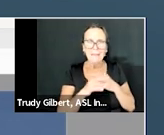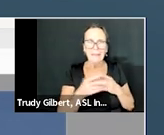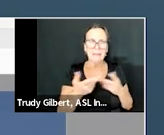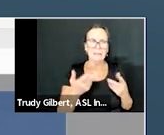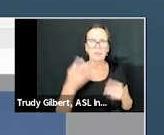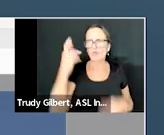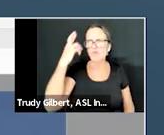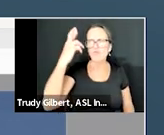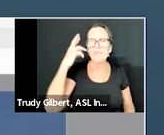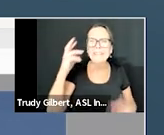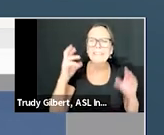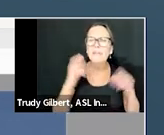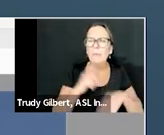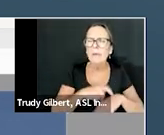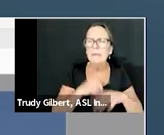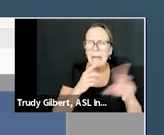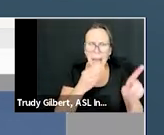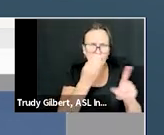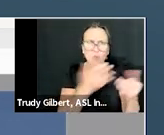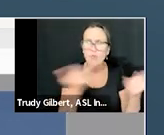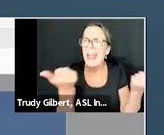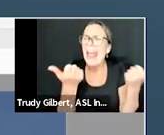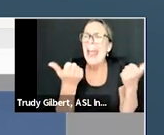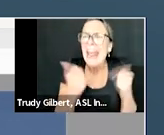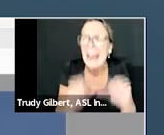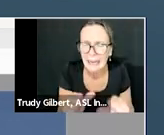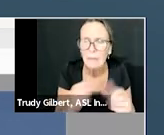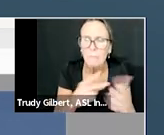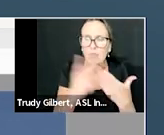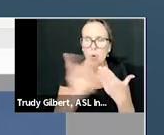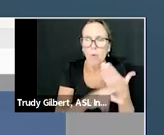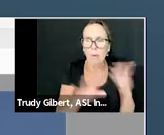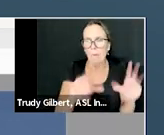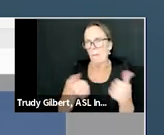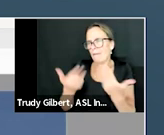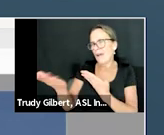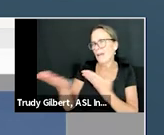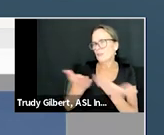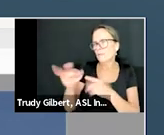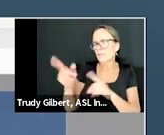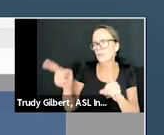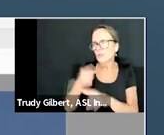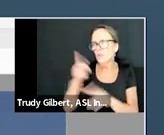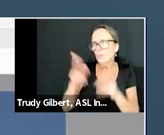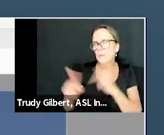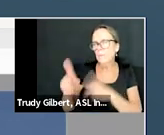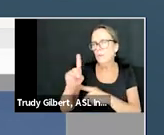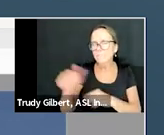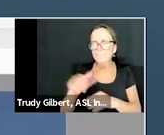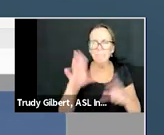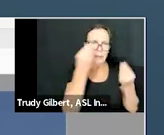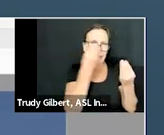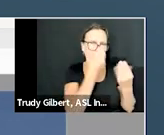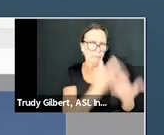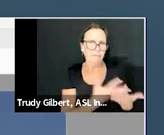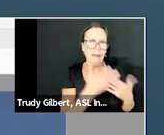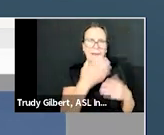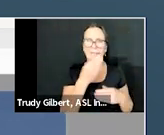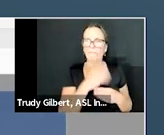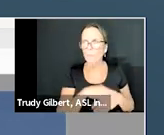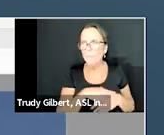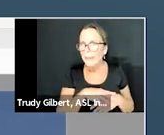any facility or program that provides services to people with disabilities. And we can provide information, training, and referral,